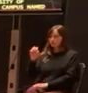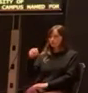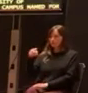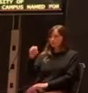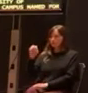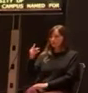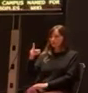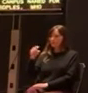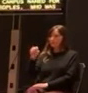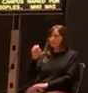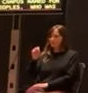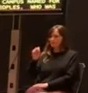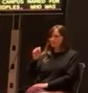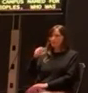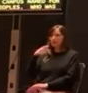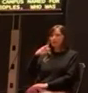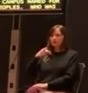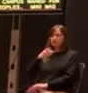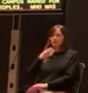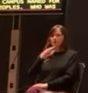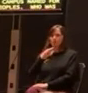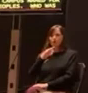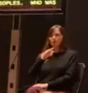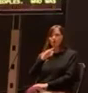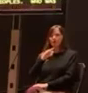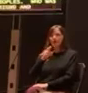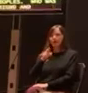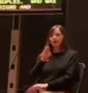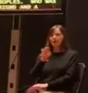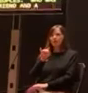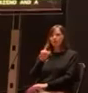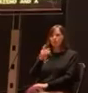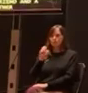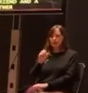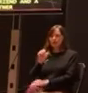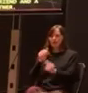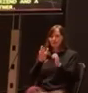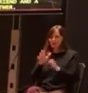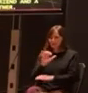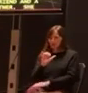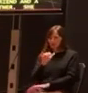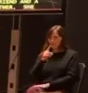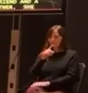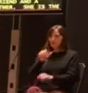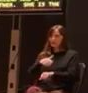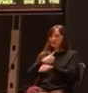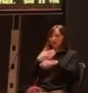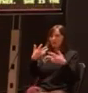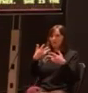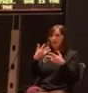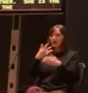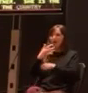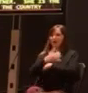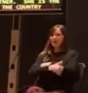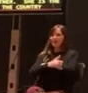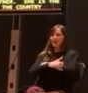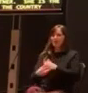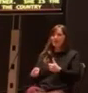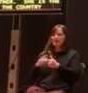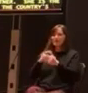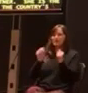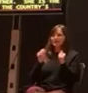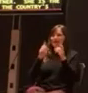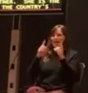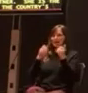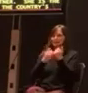dear friend and a bridge partner. She is the founder of the country's first academic